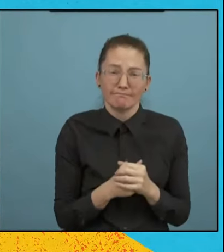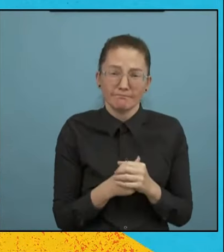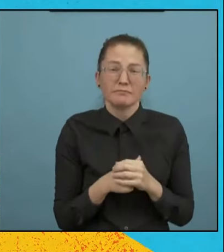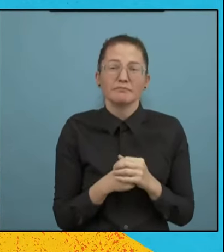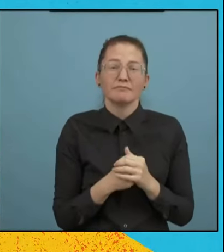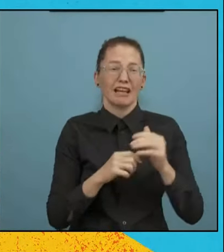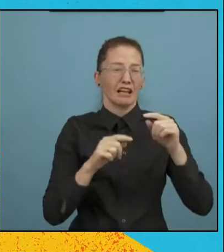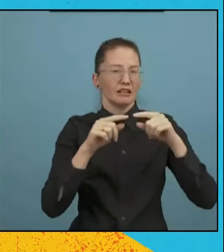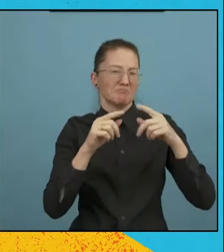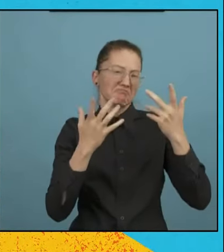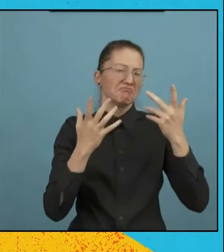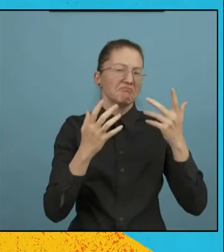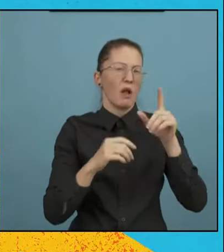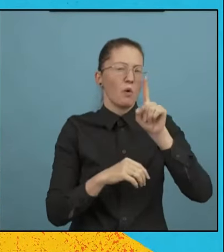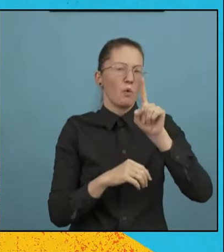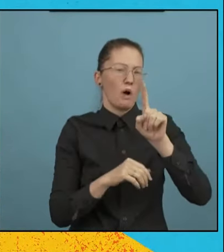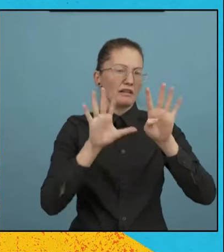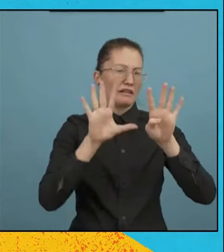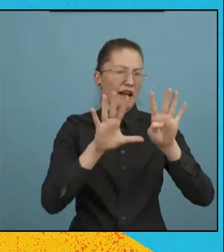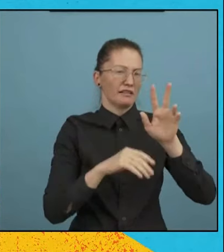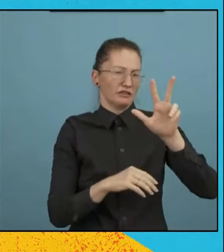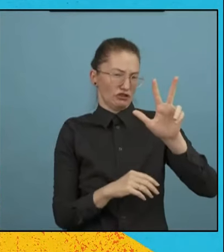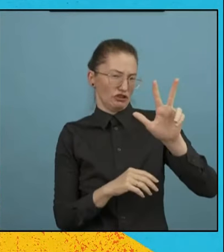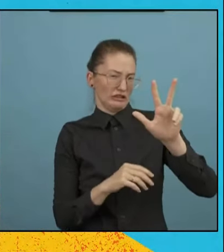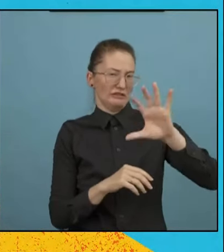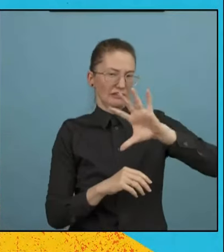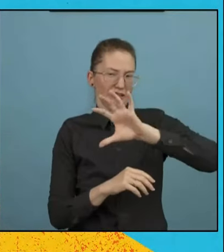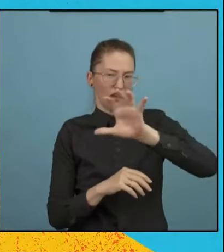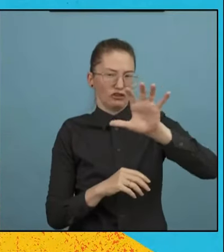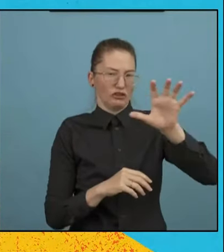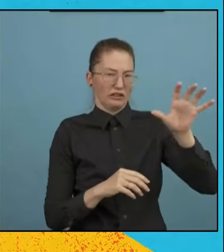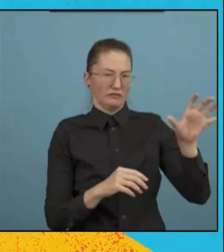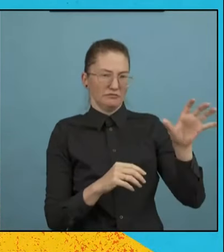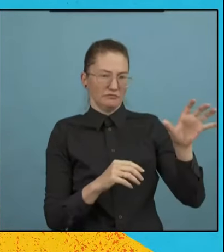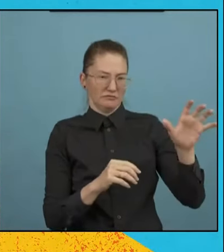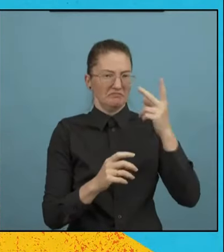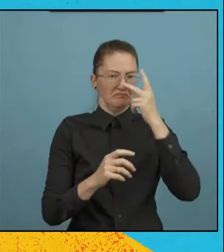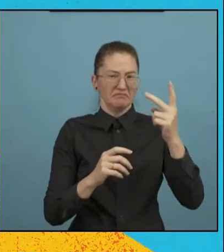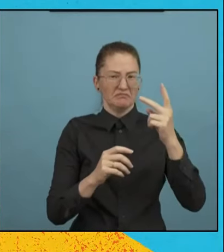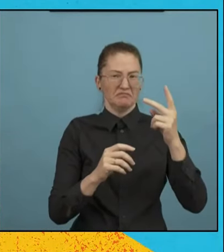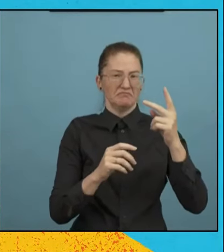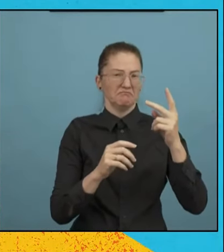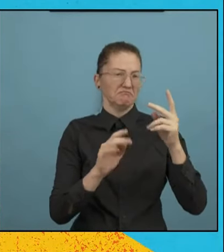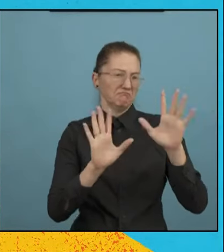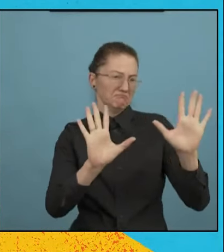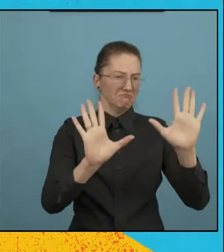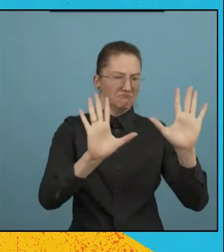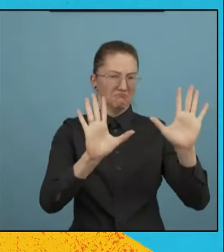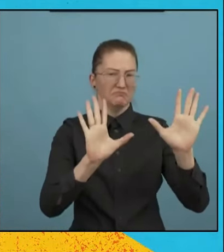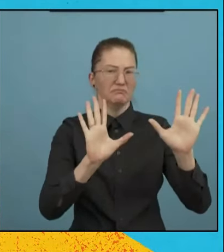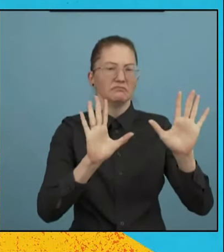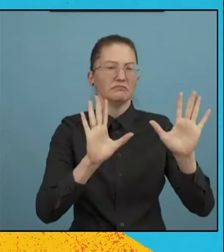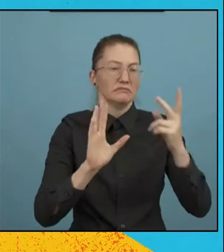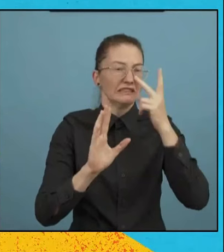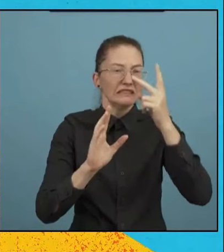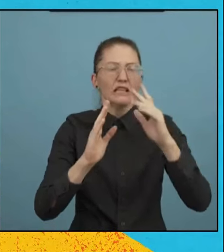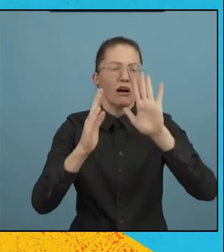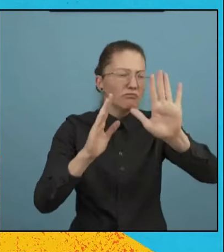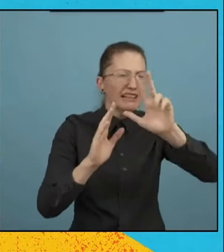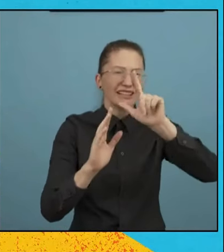direction. Hakim, I think you're such a wonderful resource to this institution. Thanks for spending some time with us. I know you have to rush off to another meeting. So we thank Hakim Steiner for